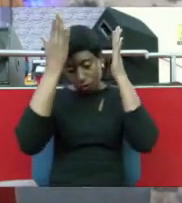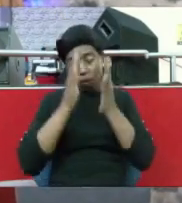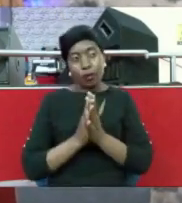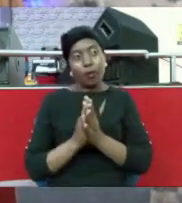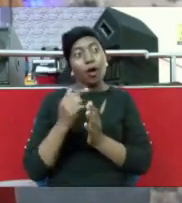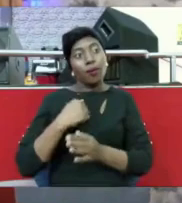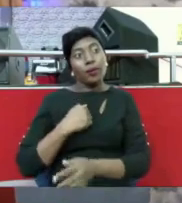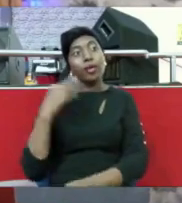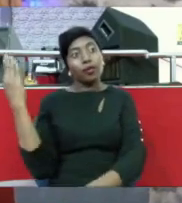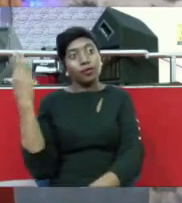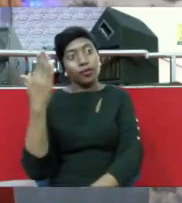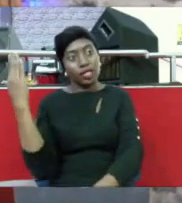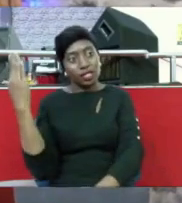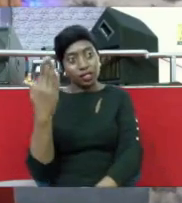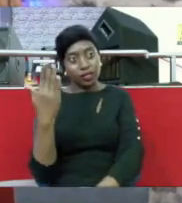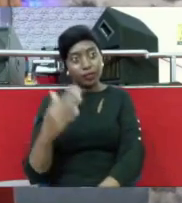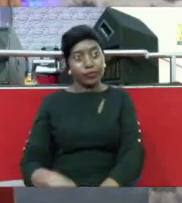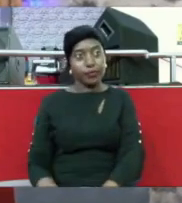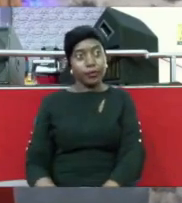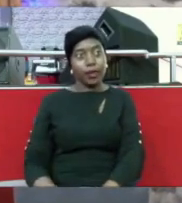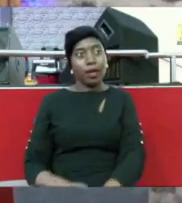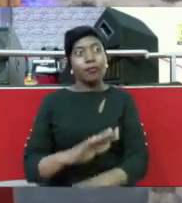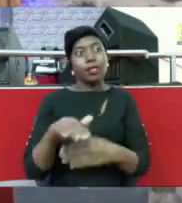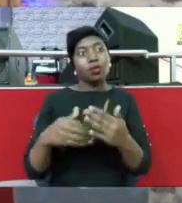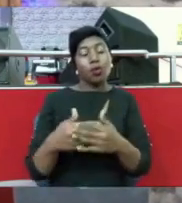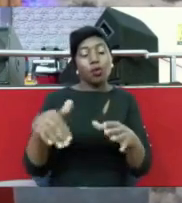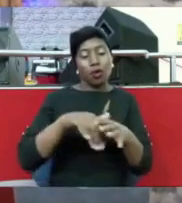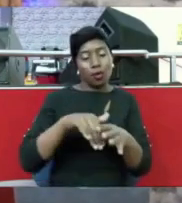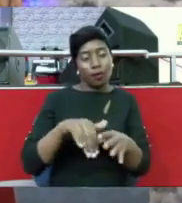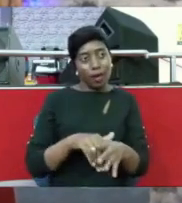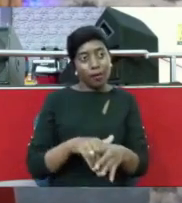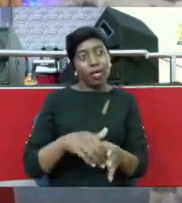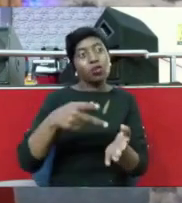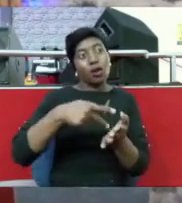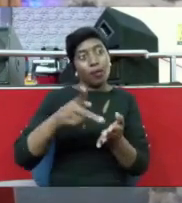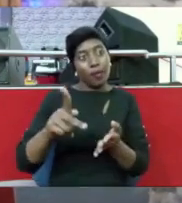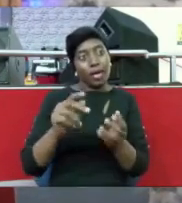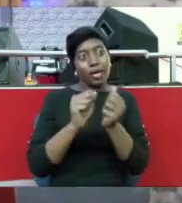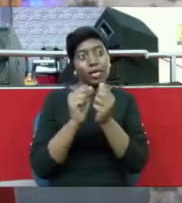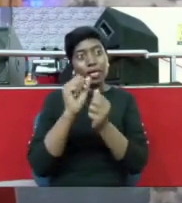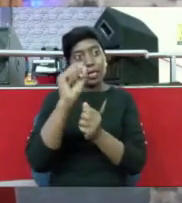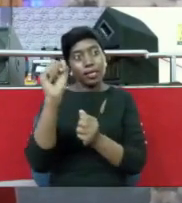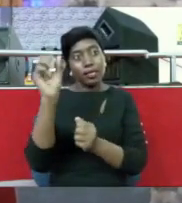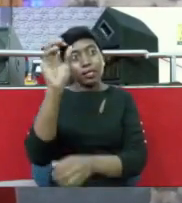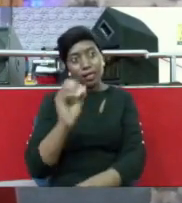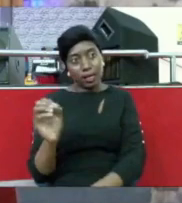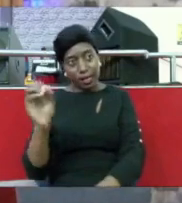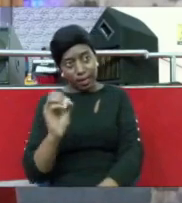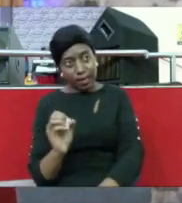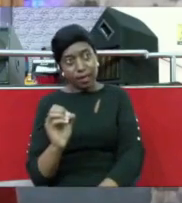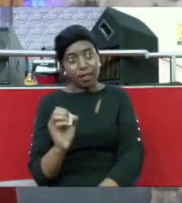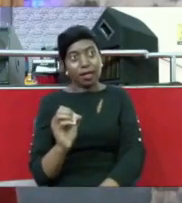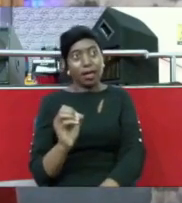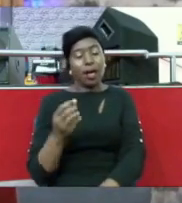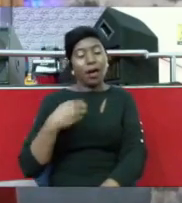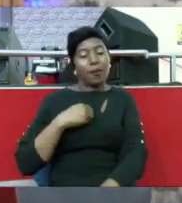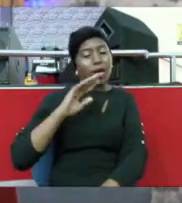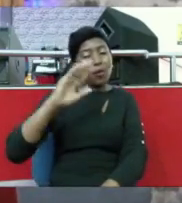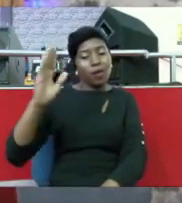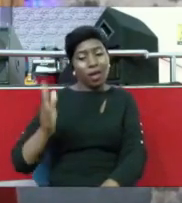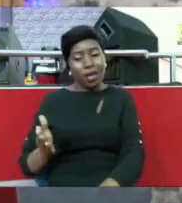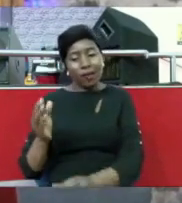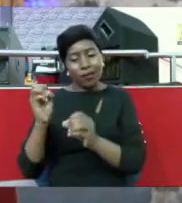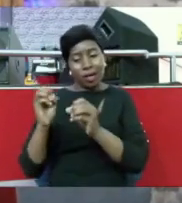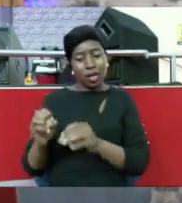will preach up. Nitahubiri. Every member here will pay our tithe. Kila mshirika atatoa fungu. And I will never give up. Na